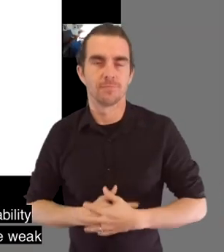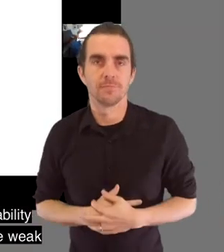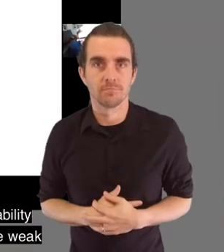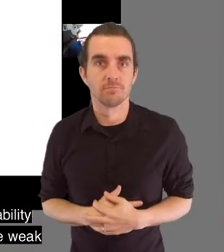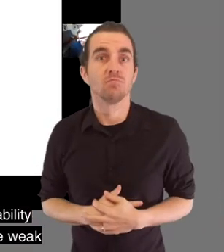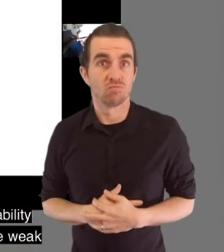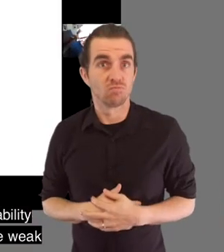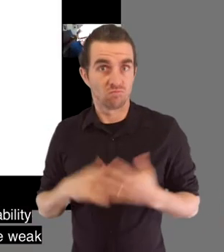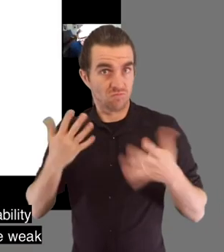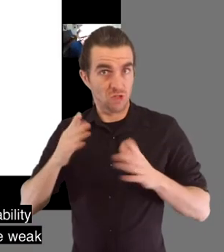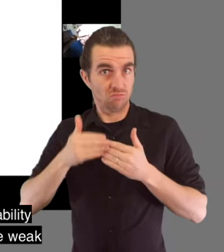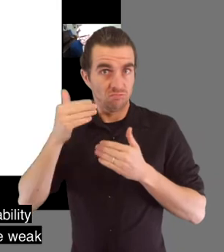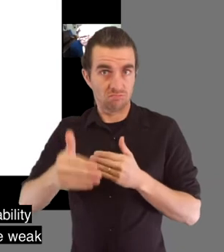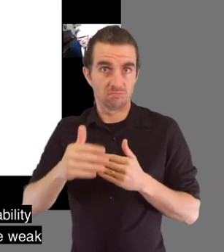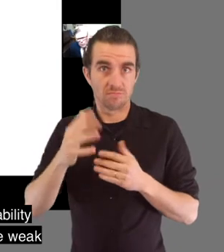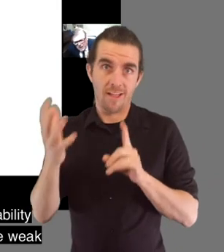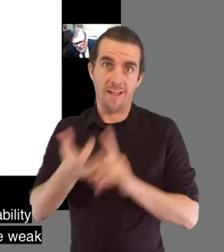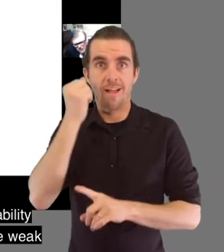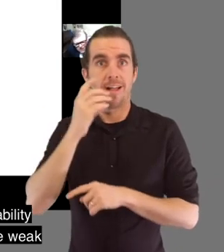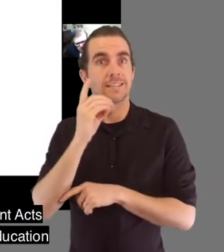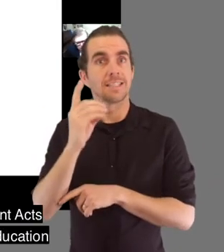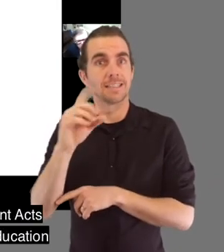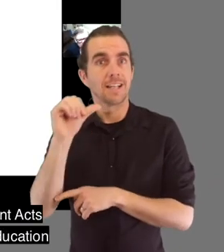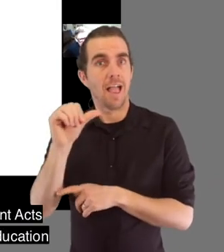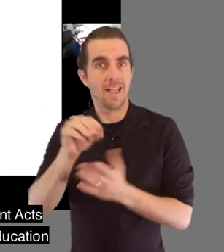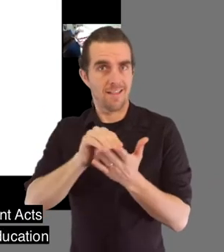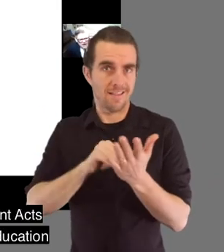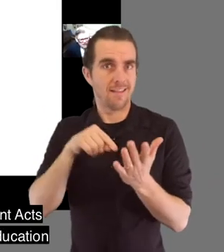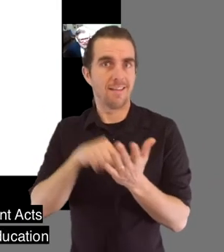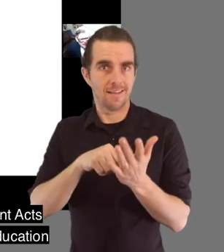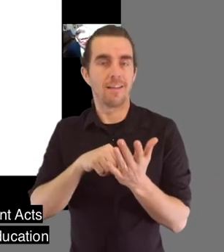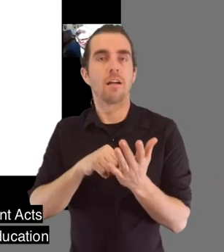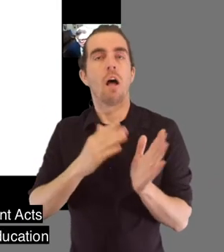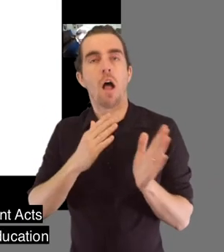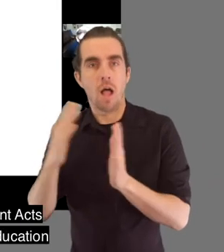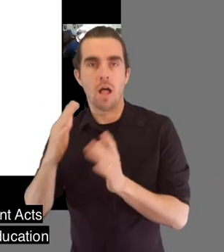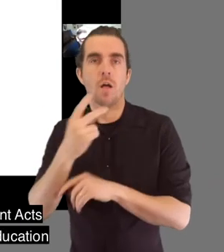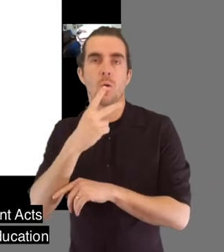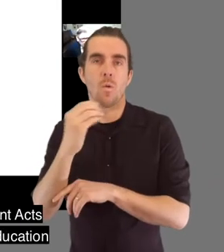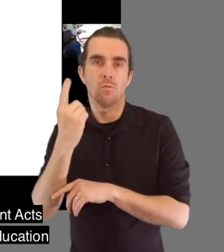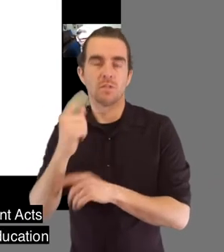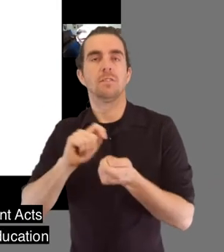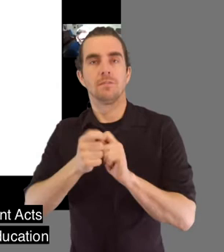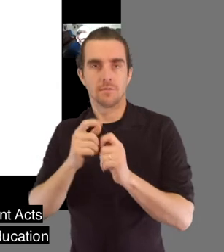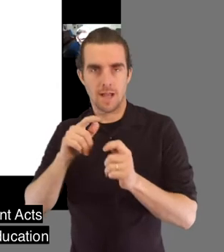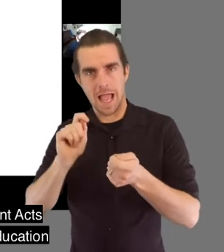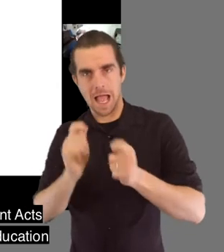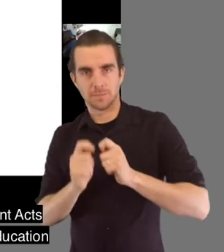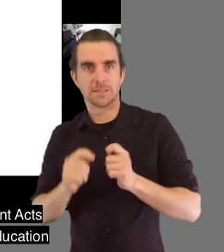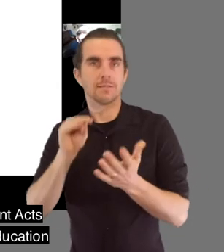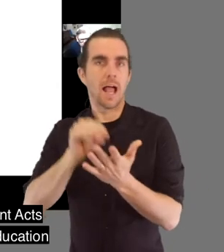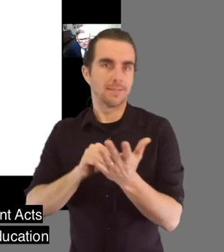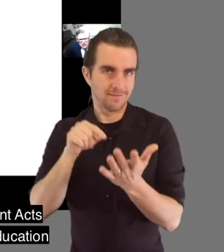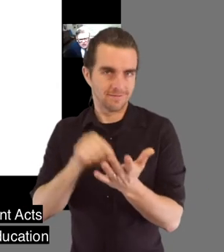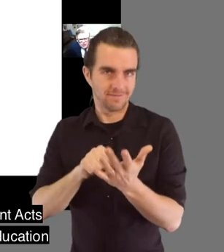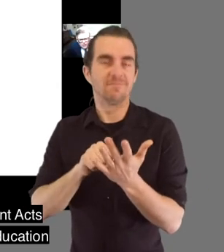Disability Discrimination Act, which was quite weak legislation, but later the Amendment